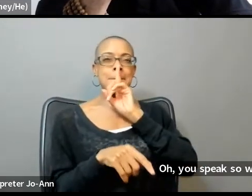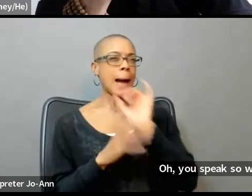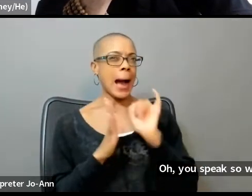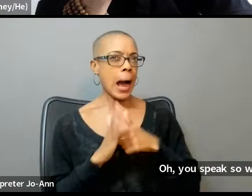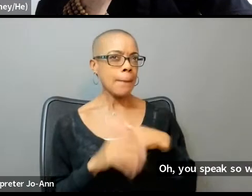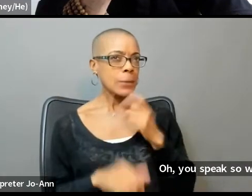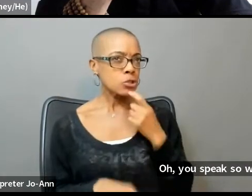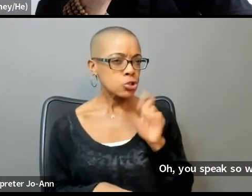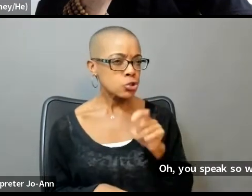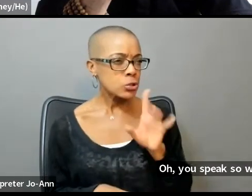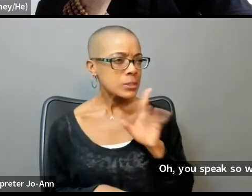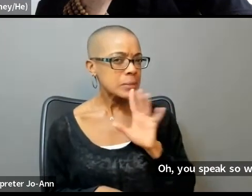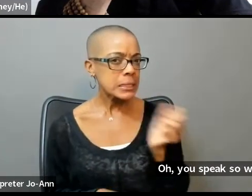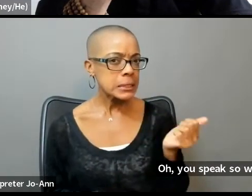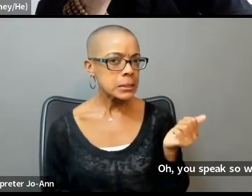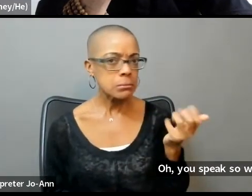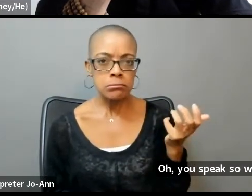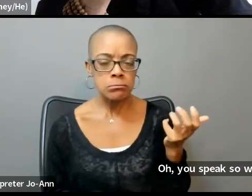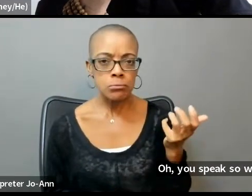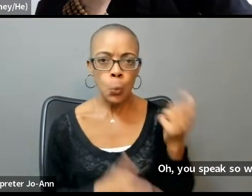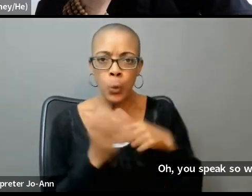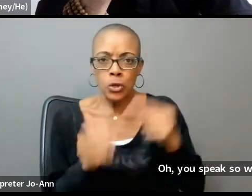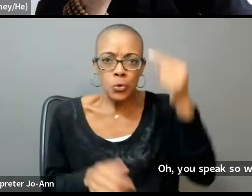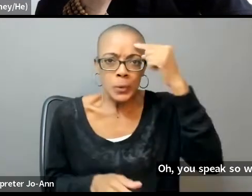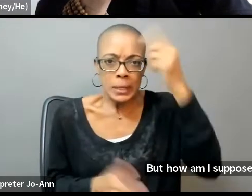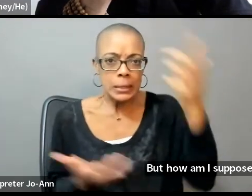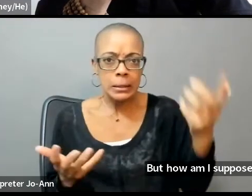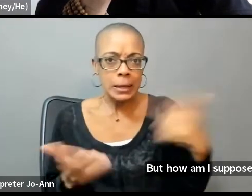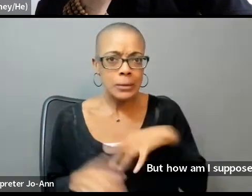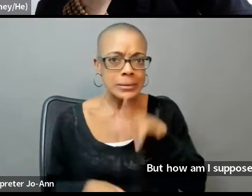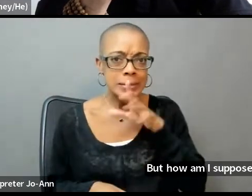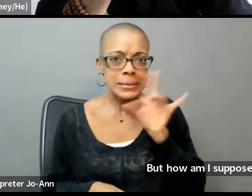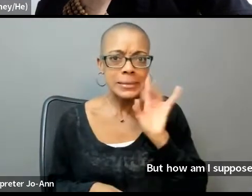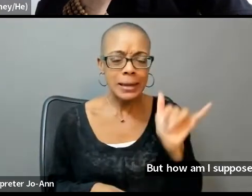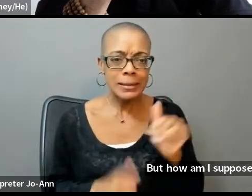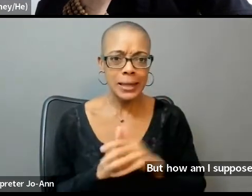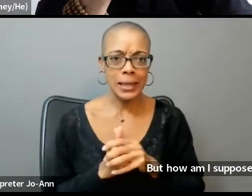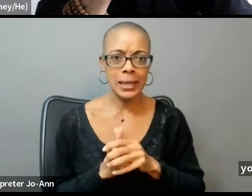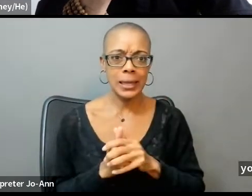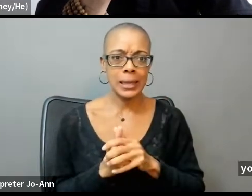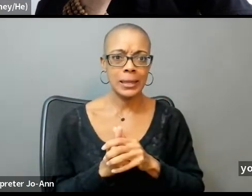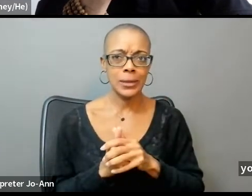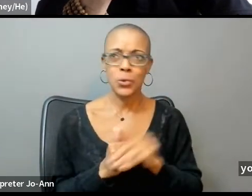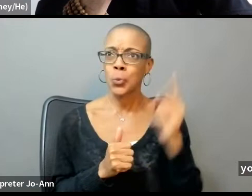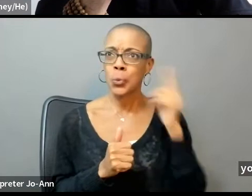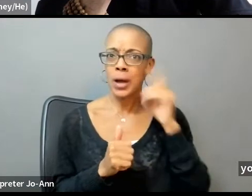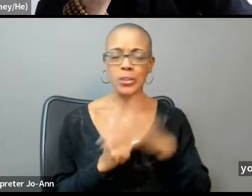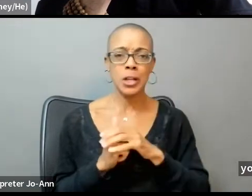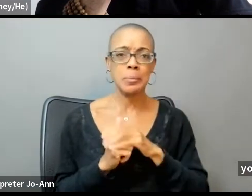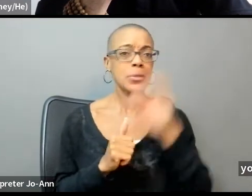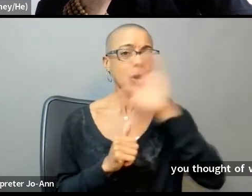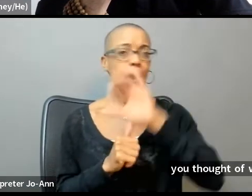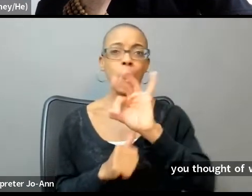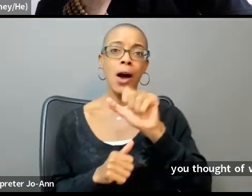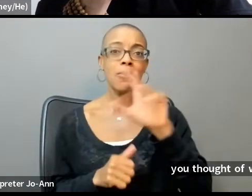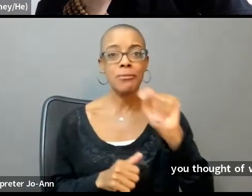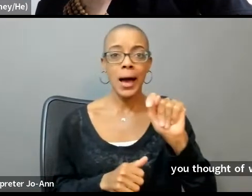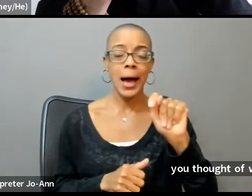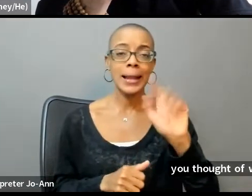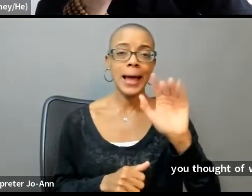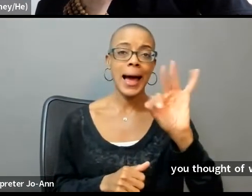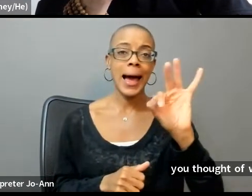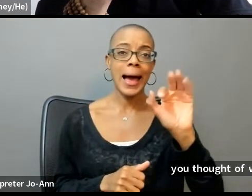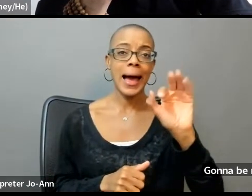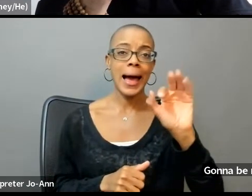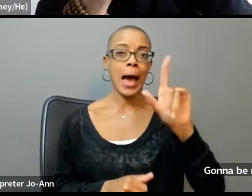speak? What is it that you thought I was? Did you thought I was going to be Mushmouth from Fat Albert Gang and be like, "Ah, boo, boo, boo, boo, boo,